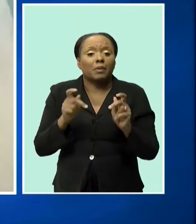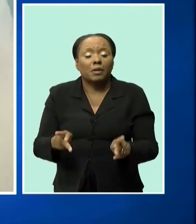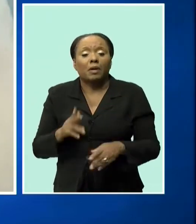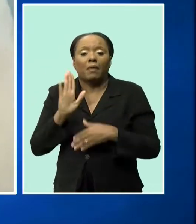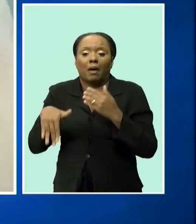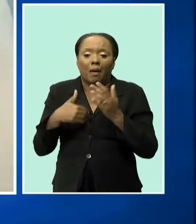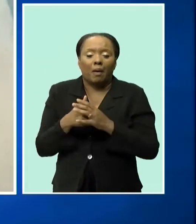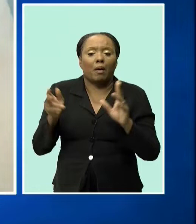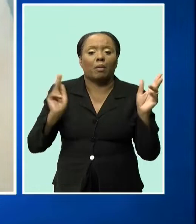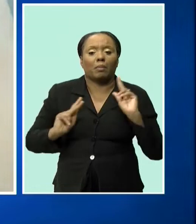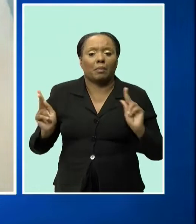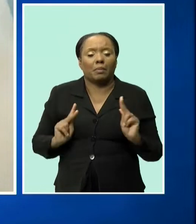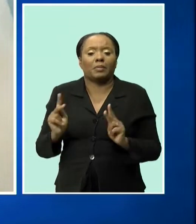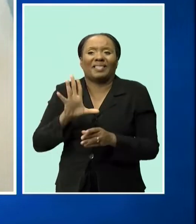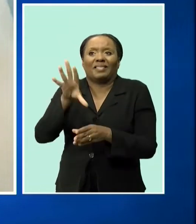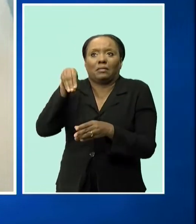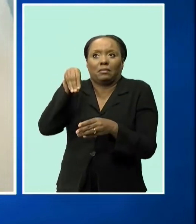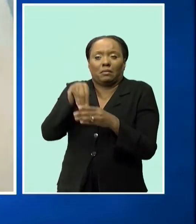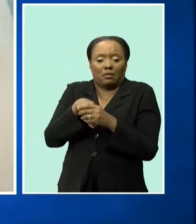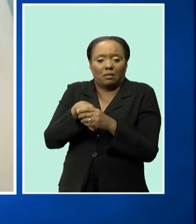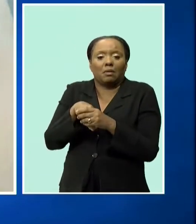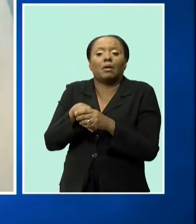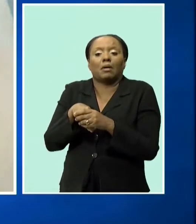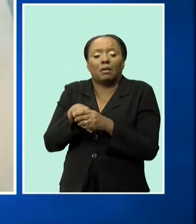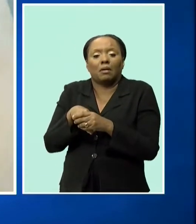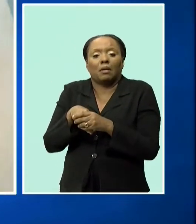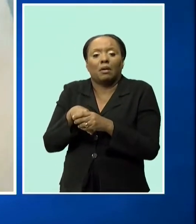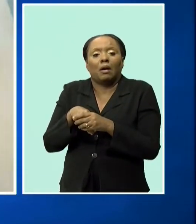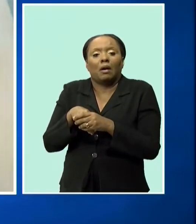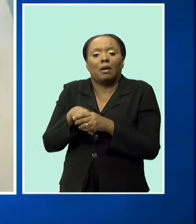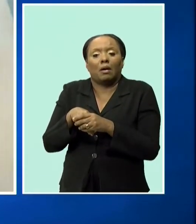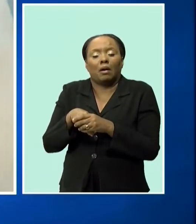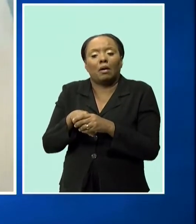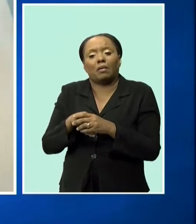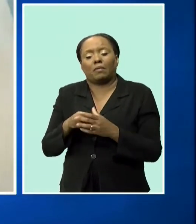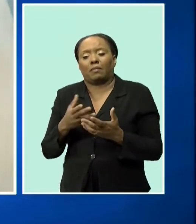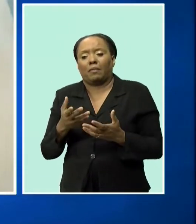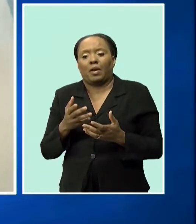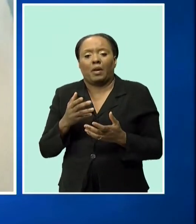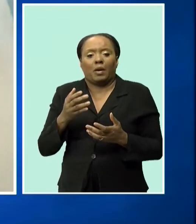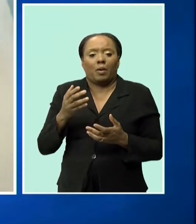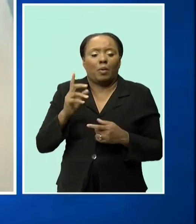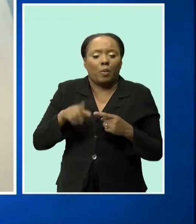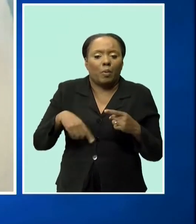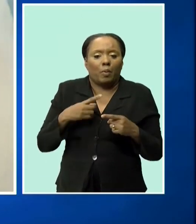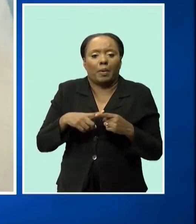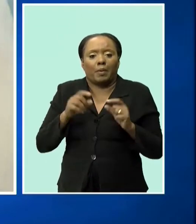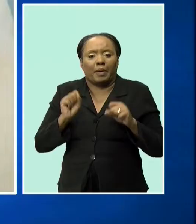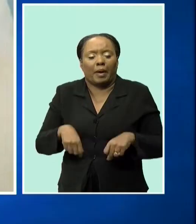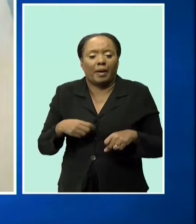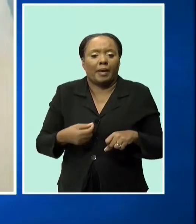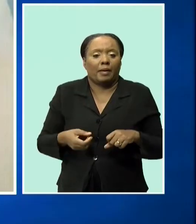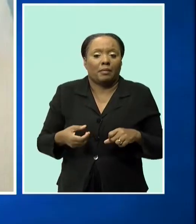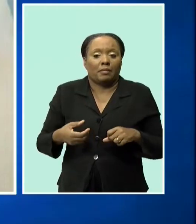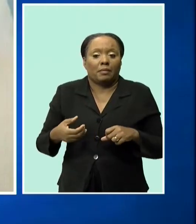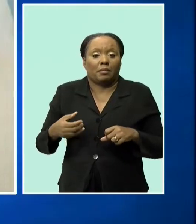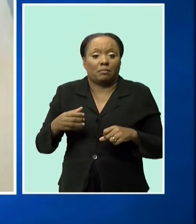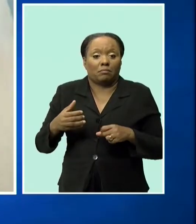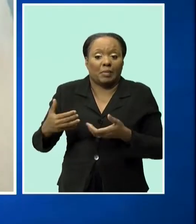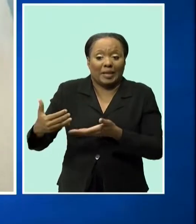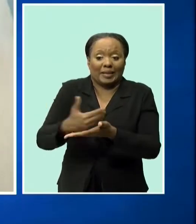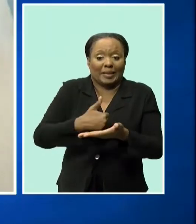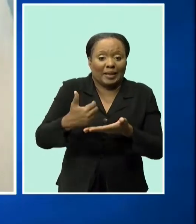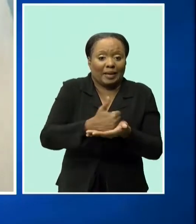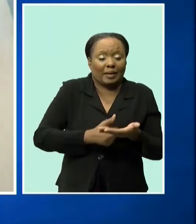citizens to be able to participate in areas where they can increase their income, where they can participate in the wealth or prosperity that